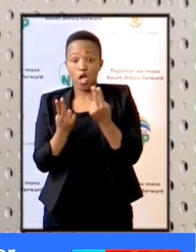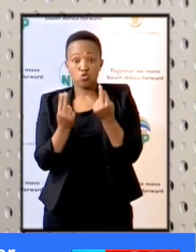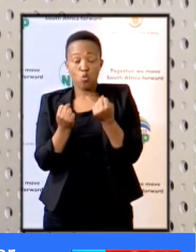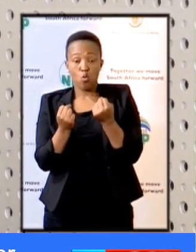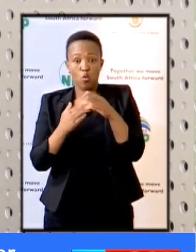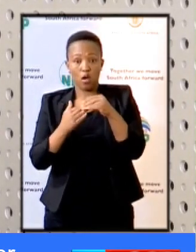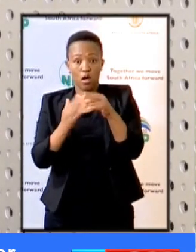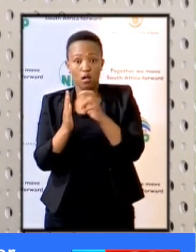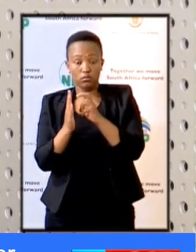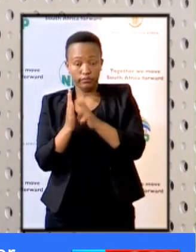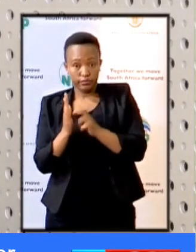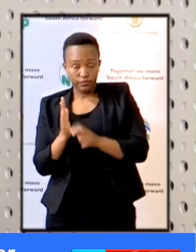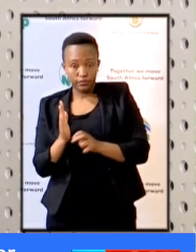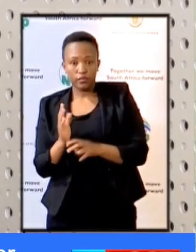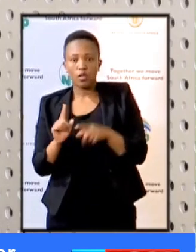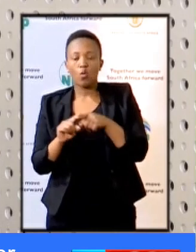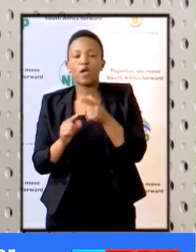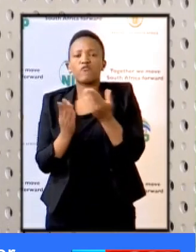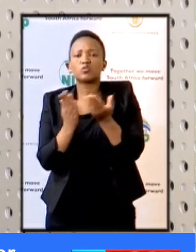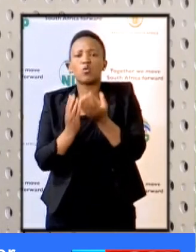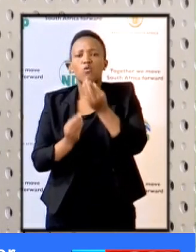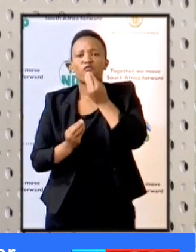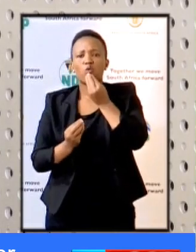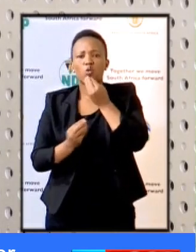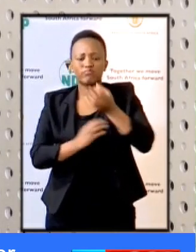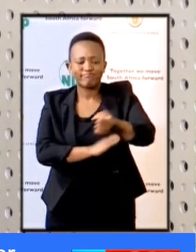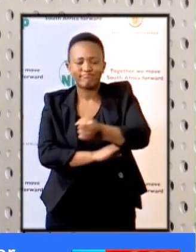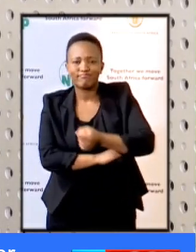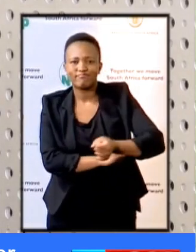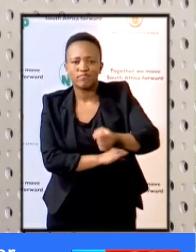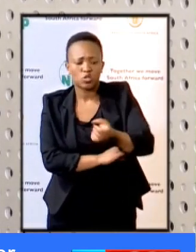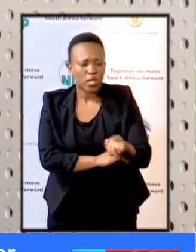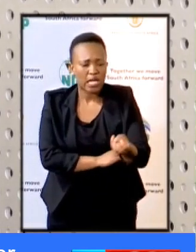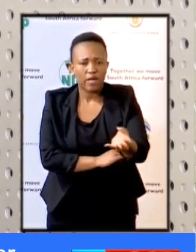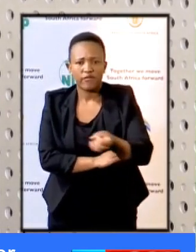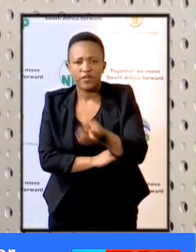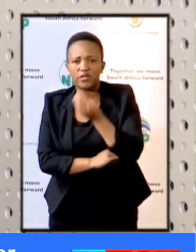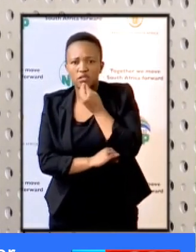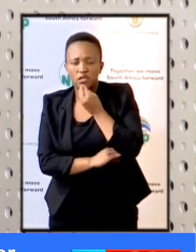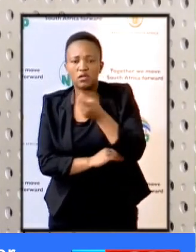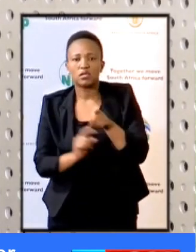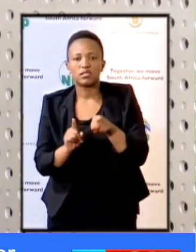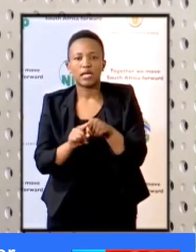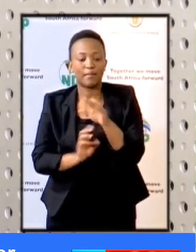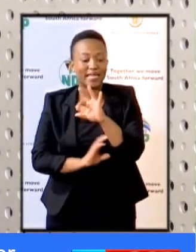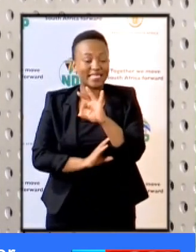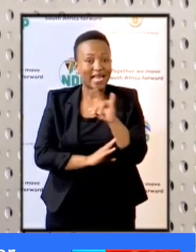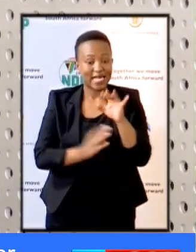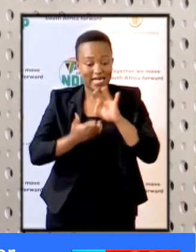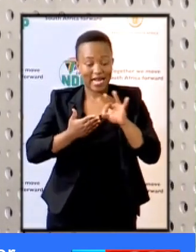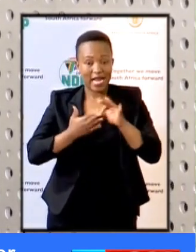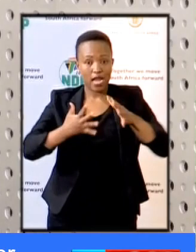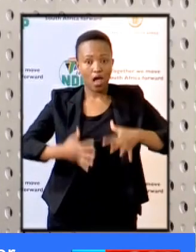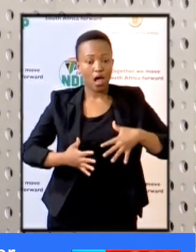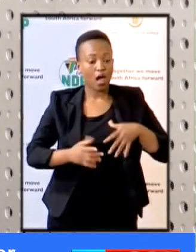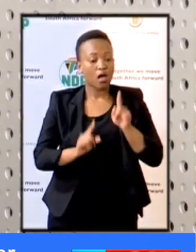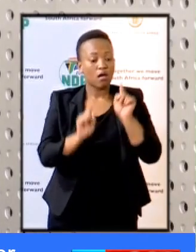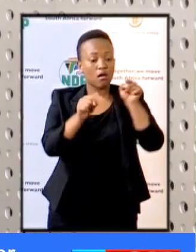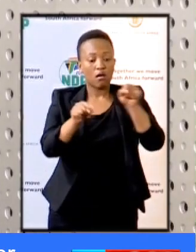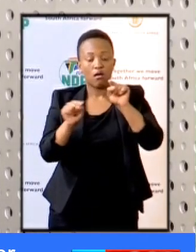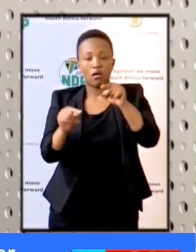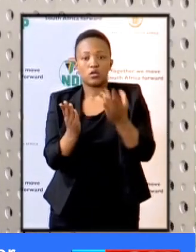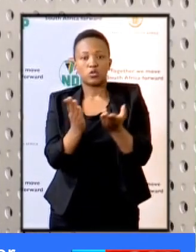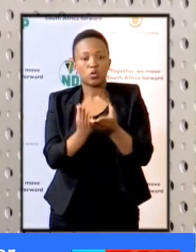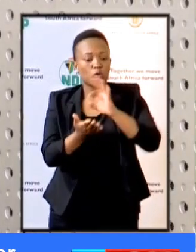should happen in the school nutrition program, about the daily duties of cleaners. We've agreed to the NETJOC that we have to